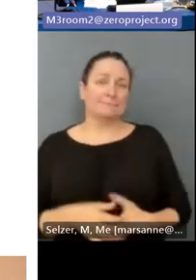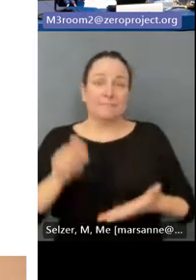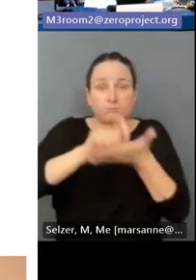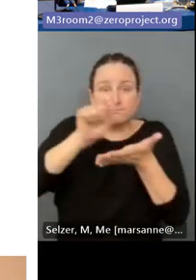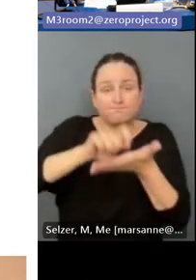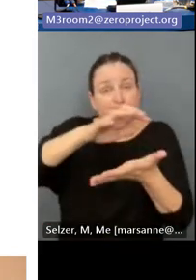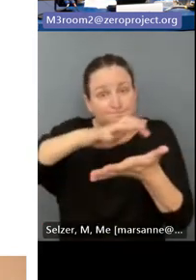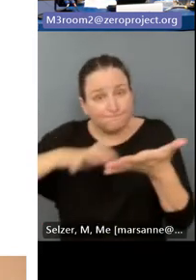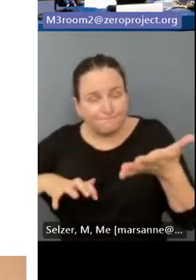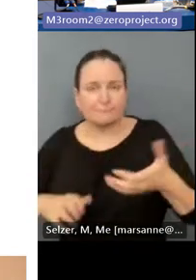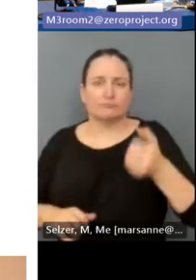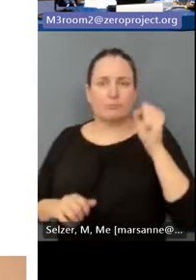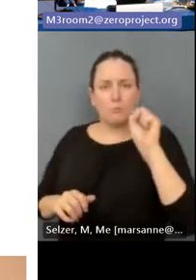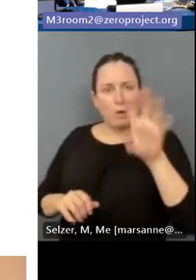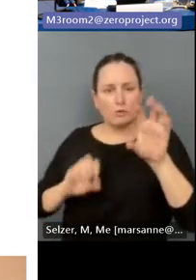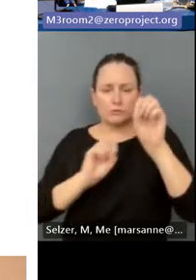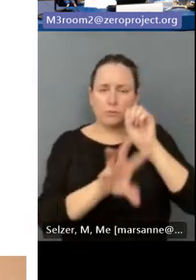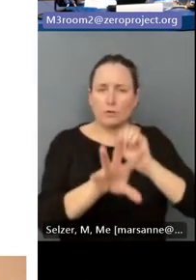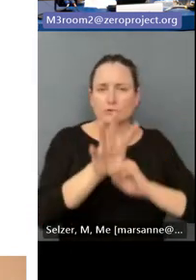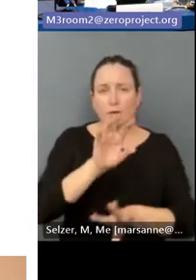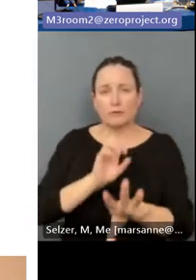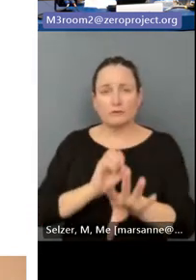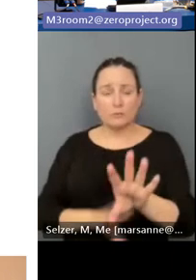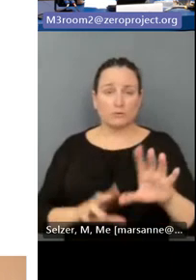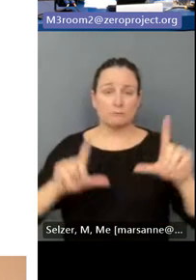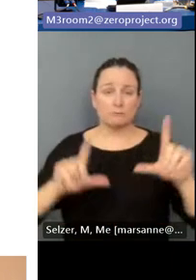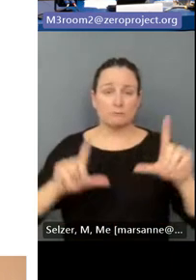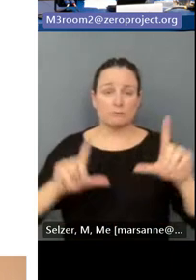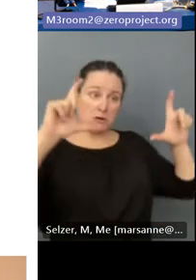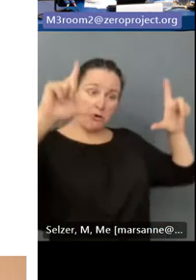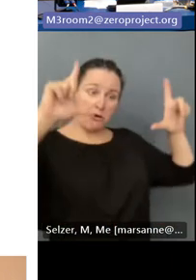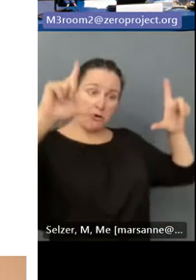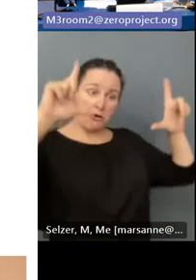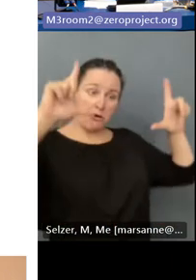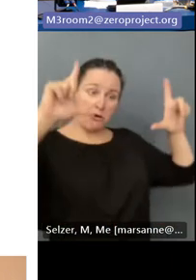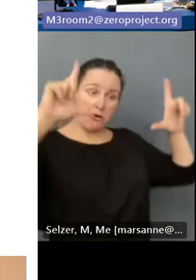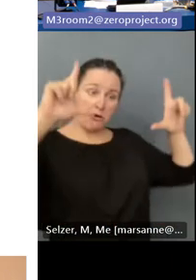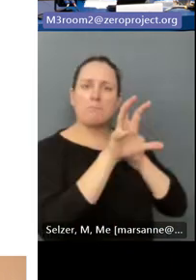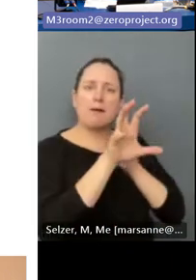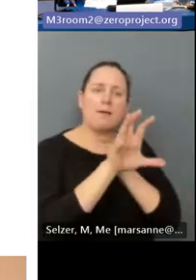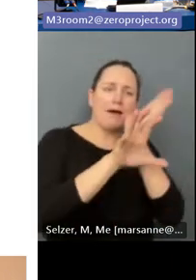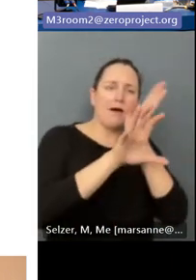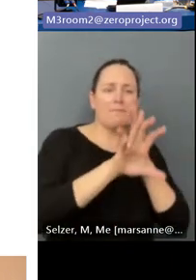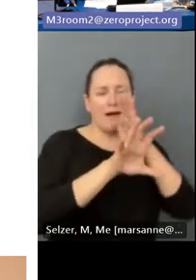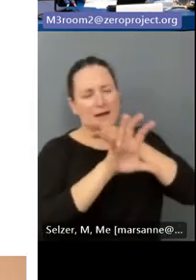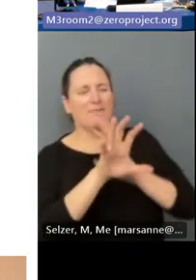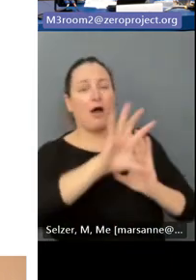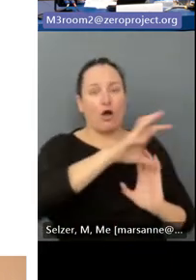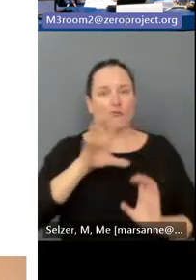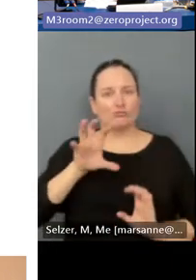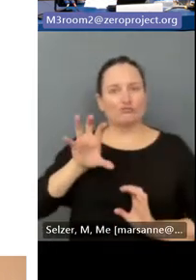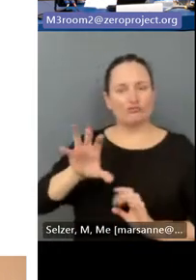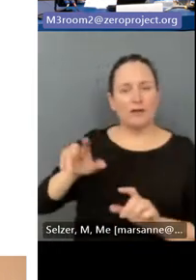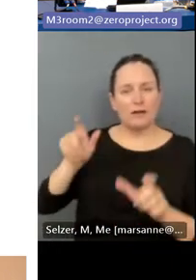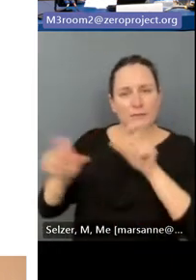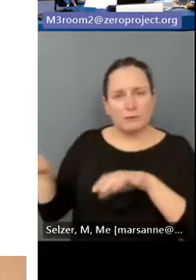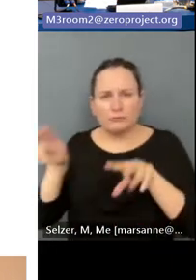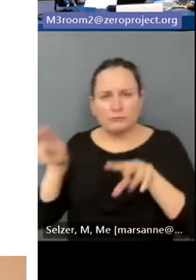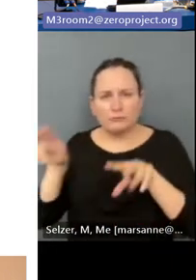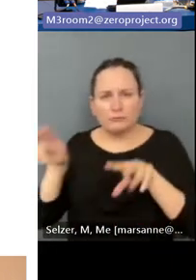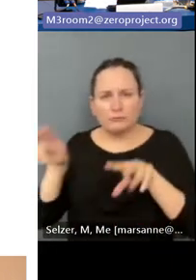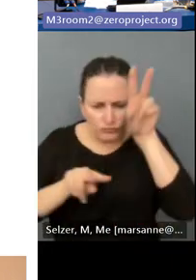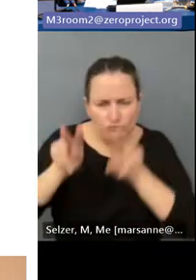a whole variety of other things, infographs, animations, anything we could do to try to get the information out in an